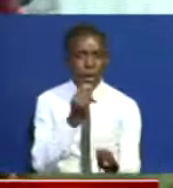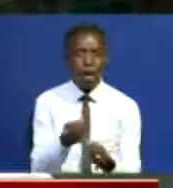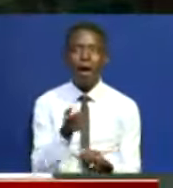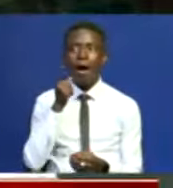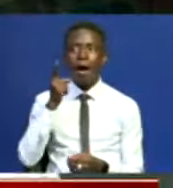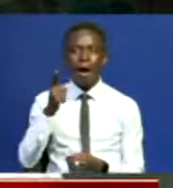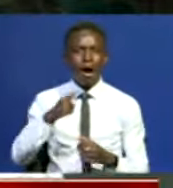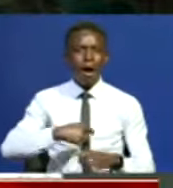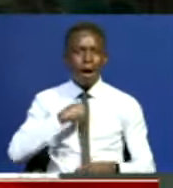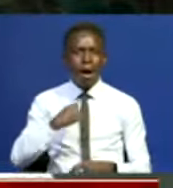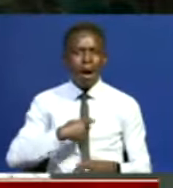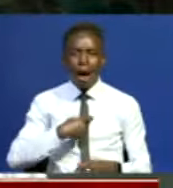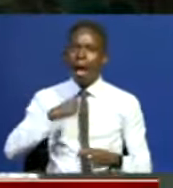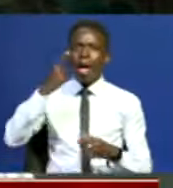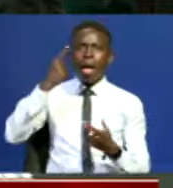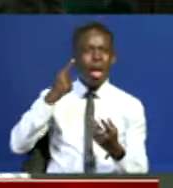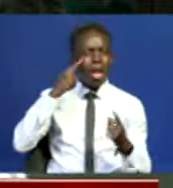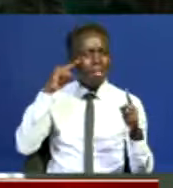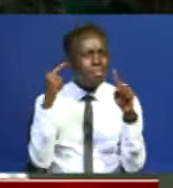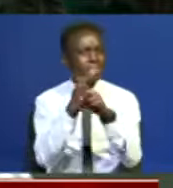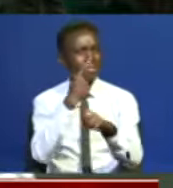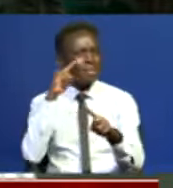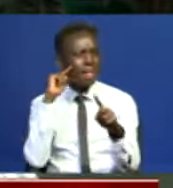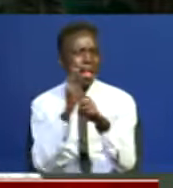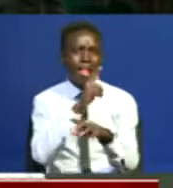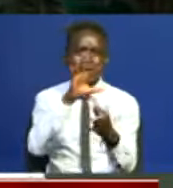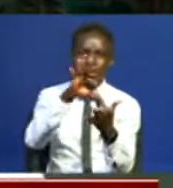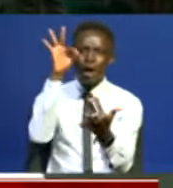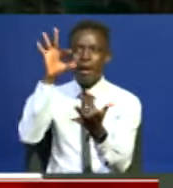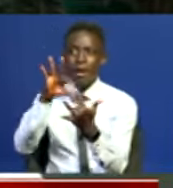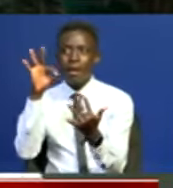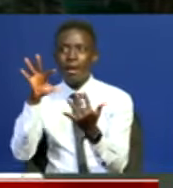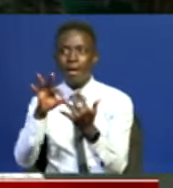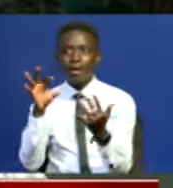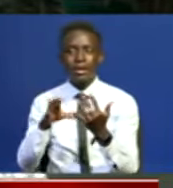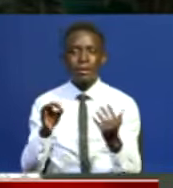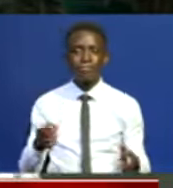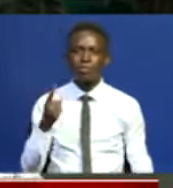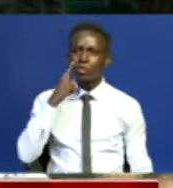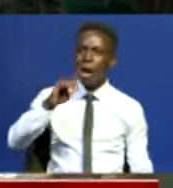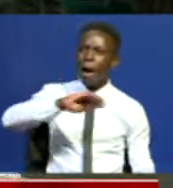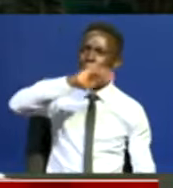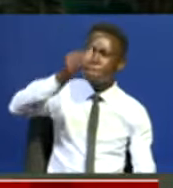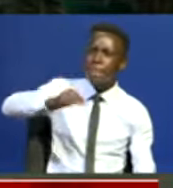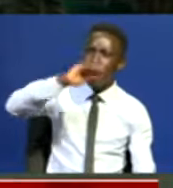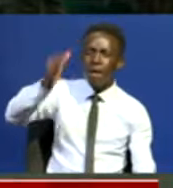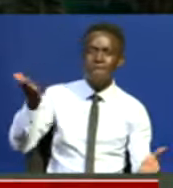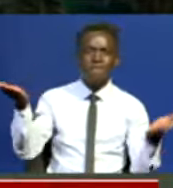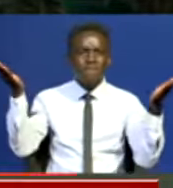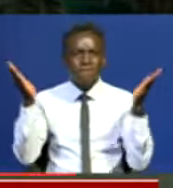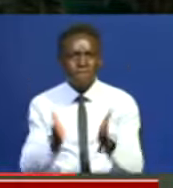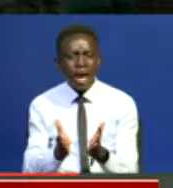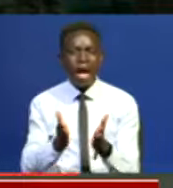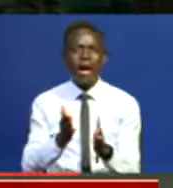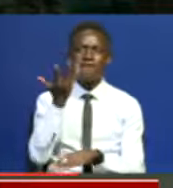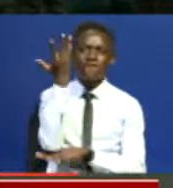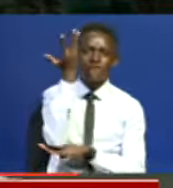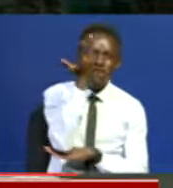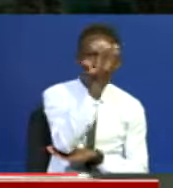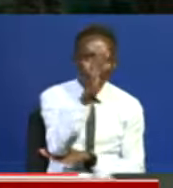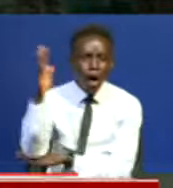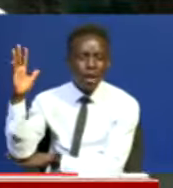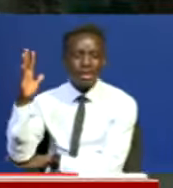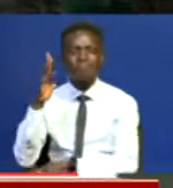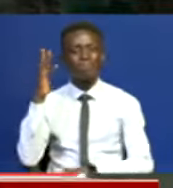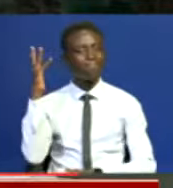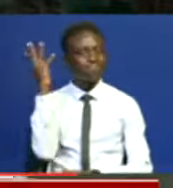choice. The hills, the valleys, and even the gorges and the forest around here is amazing.